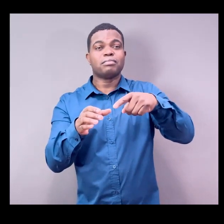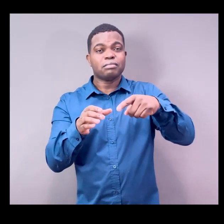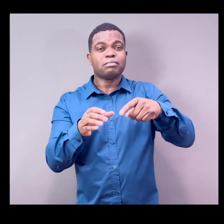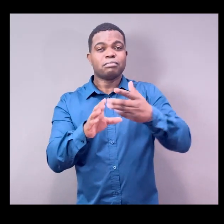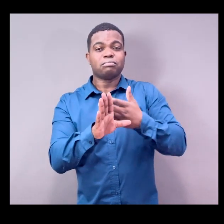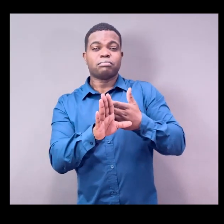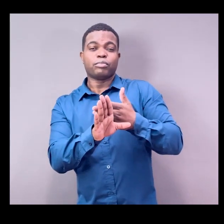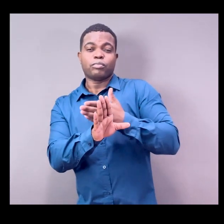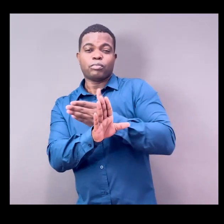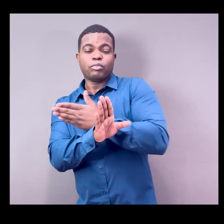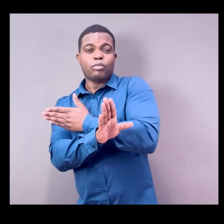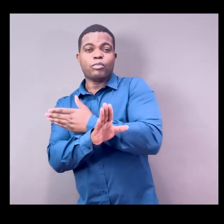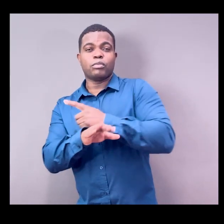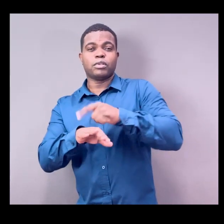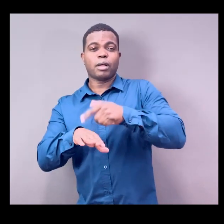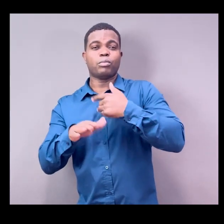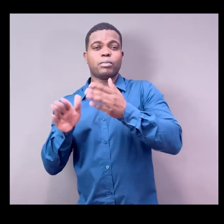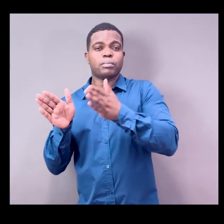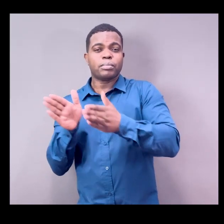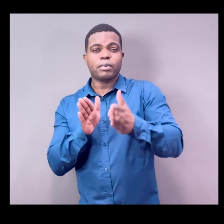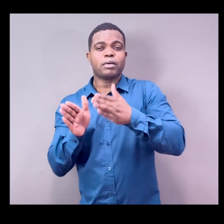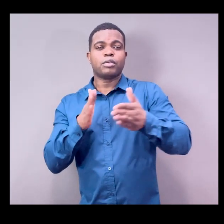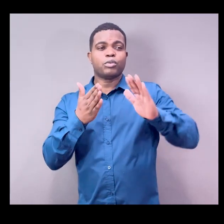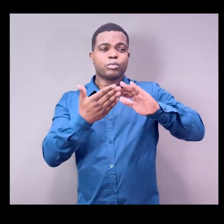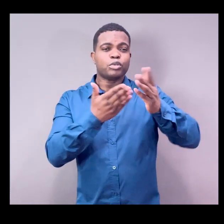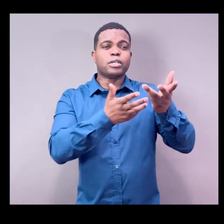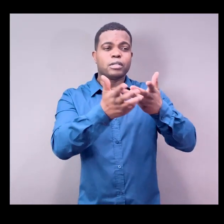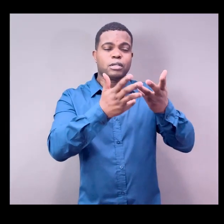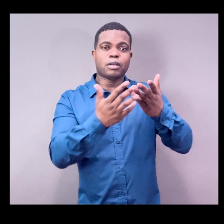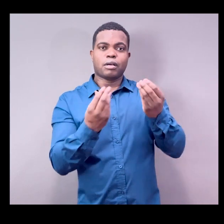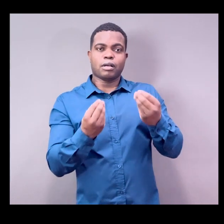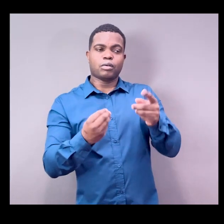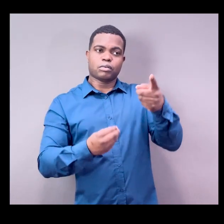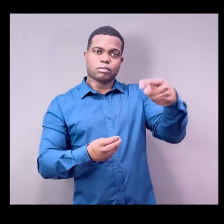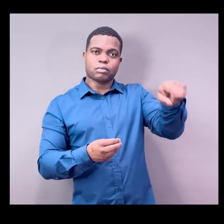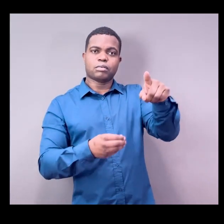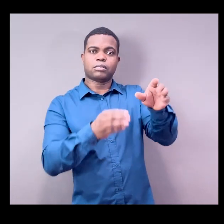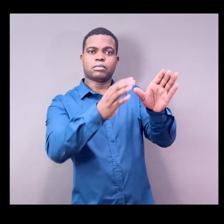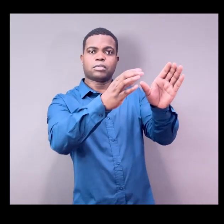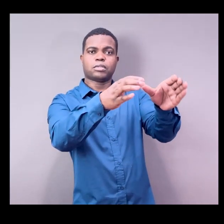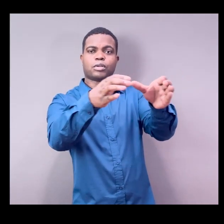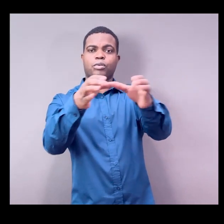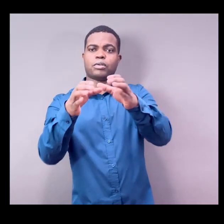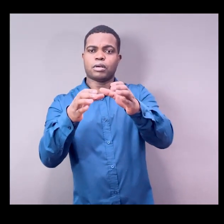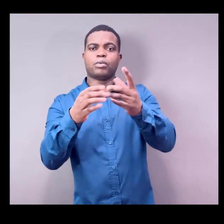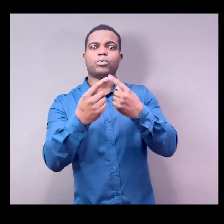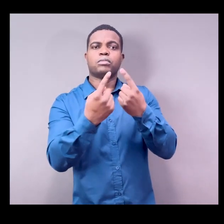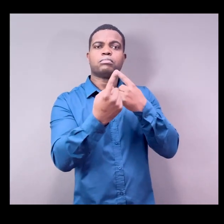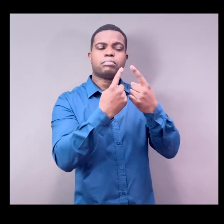started preparing for your community engagement through the stakeholders